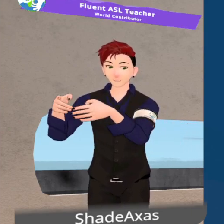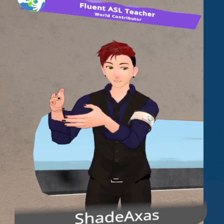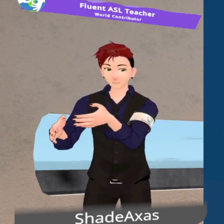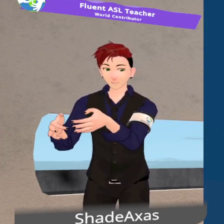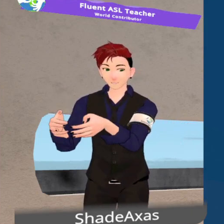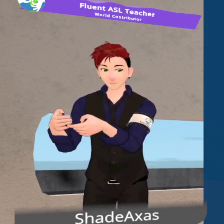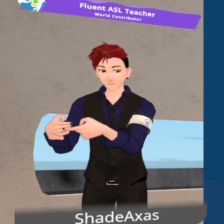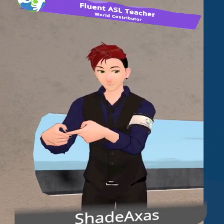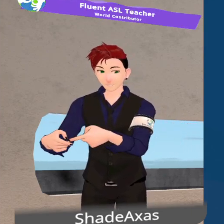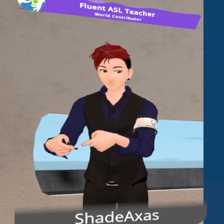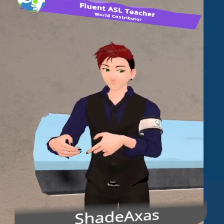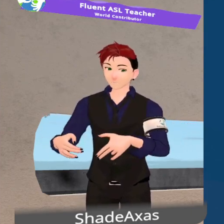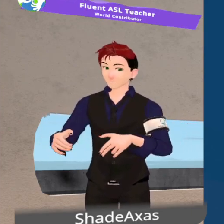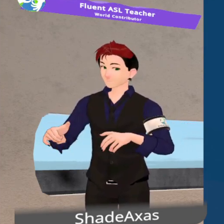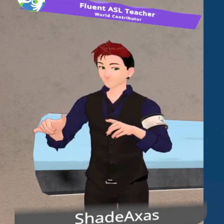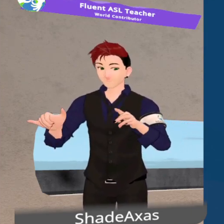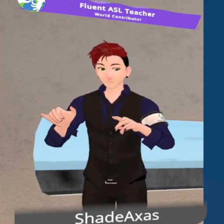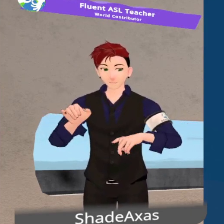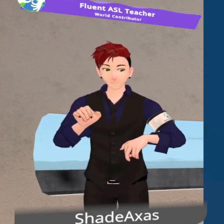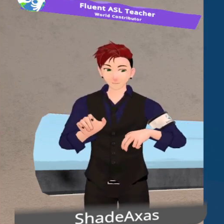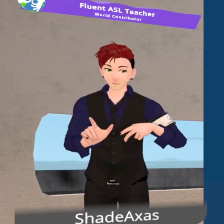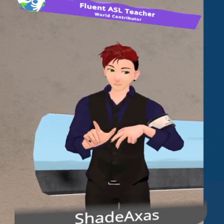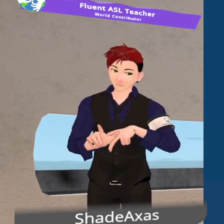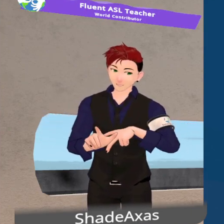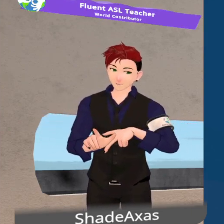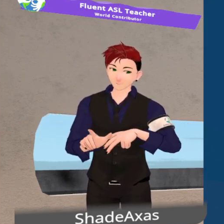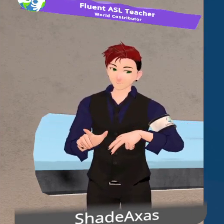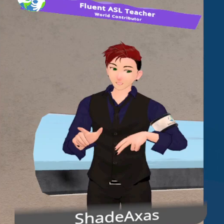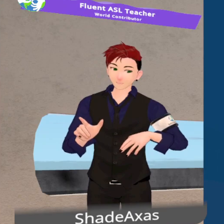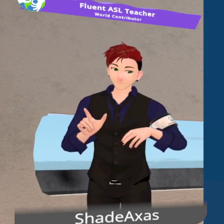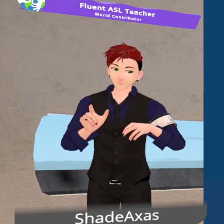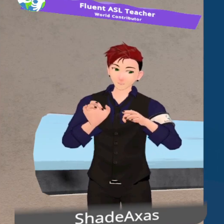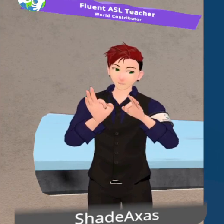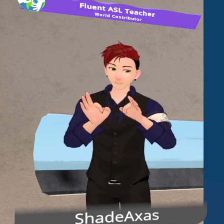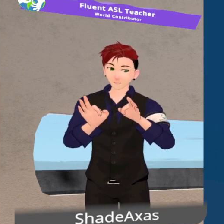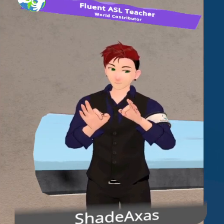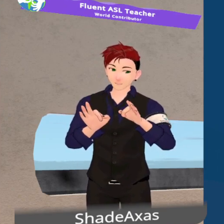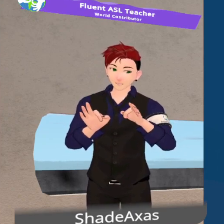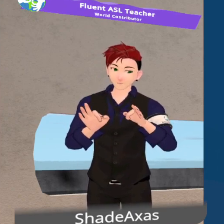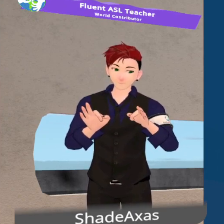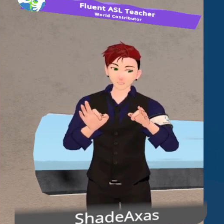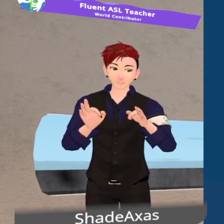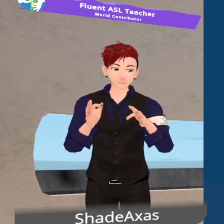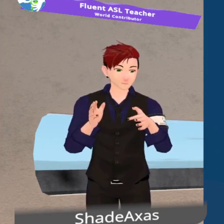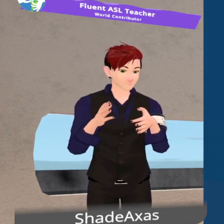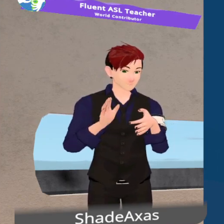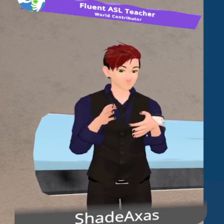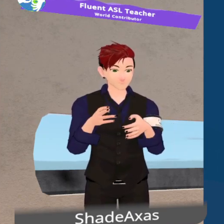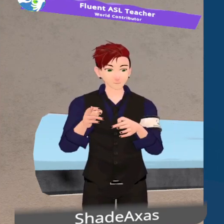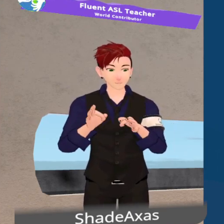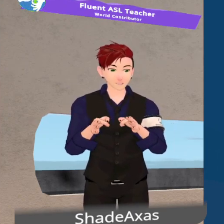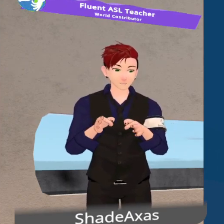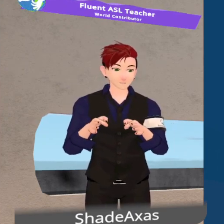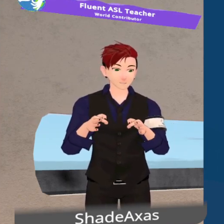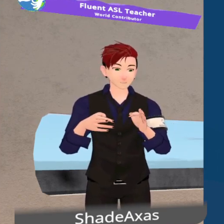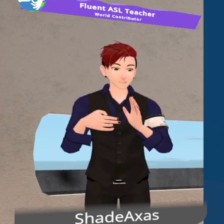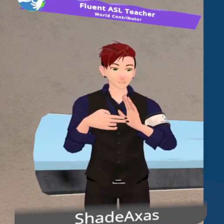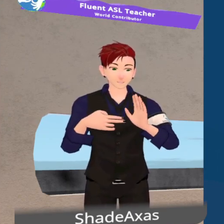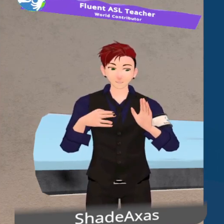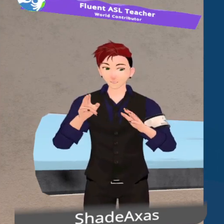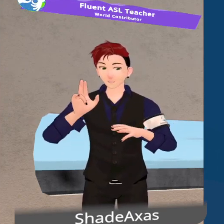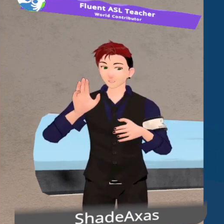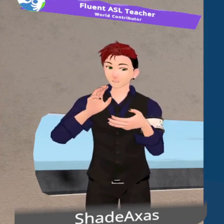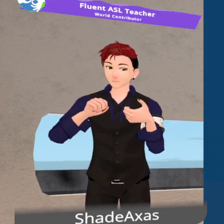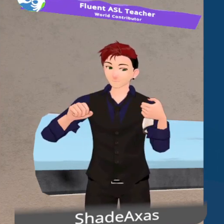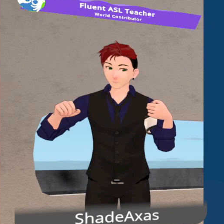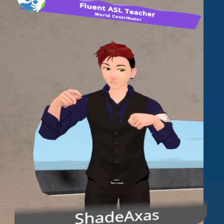happens at the end in Spanish. It's the same with ASL. With interpreting, professional interpreters, we have